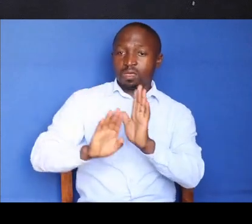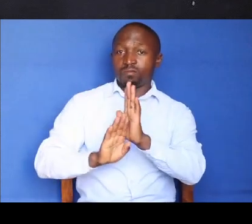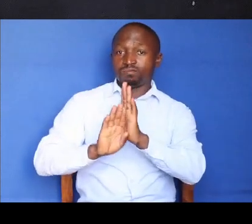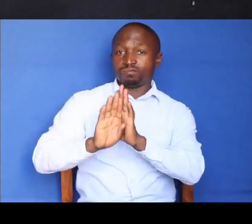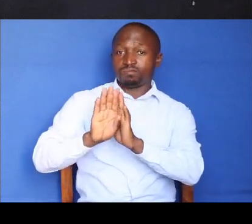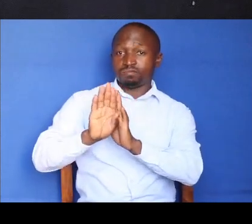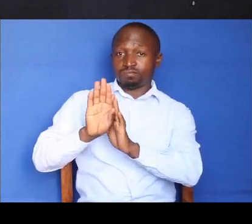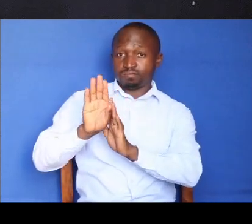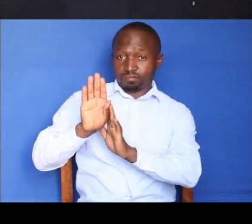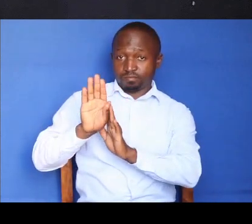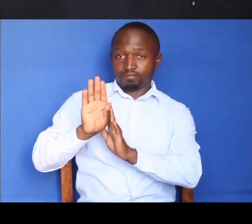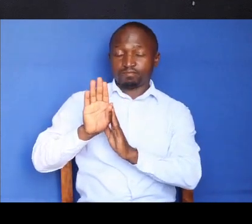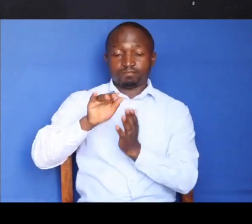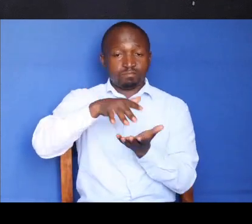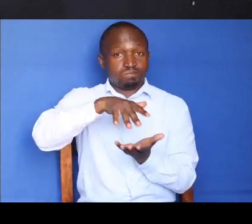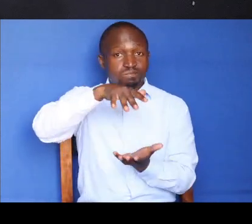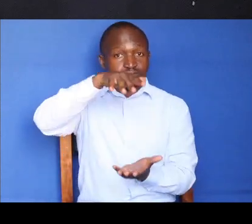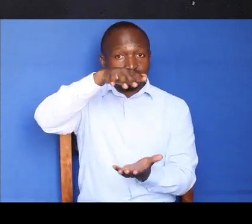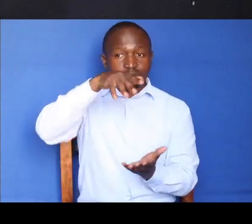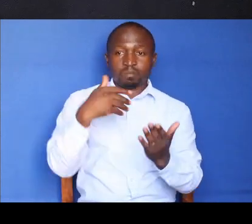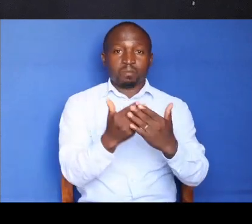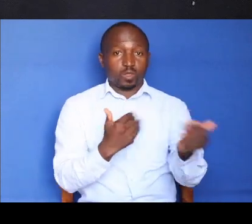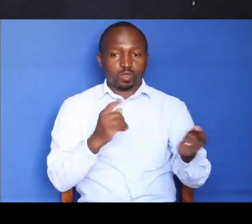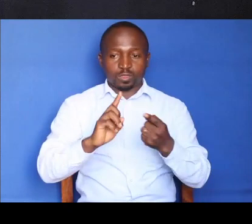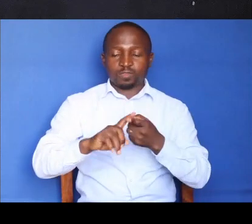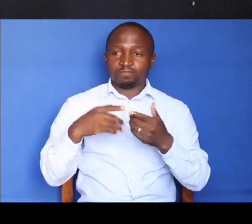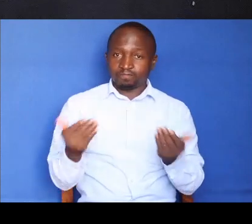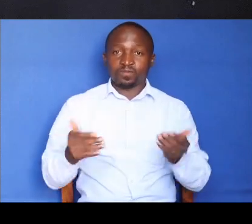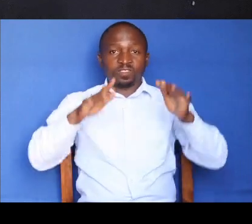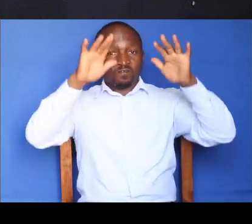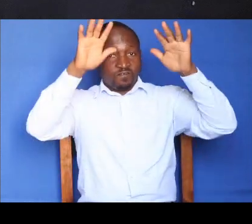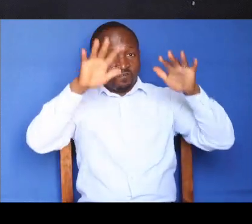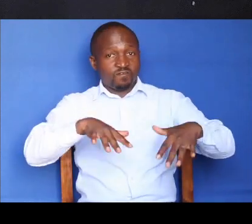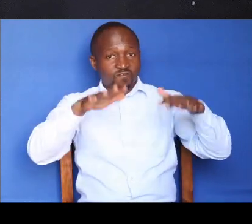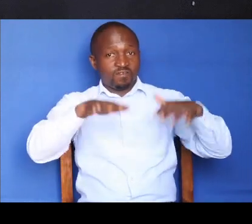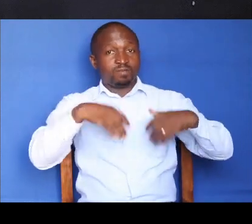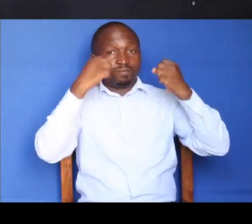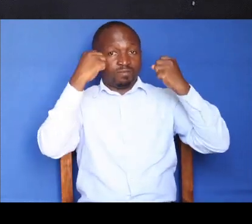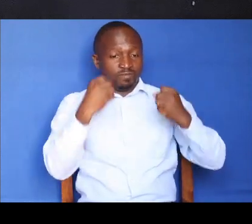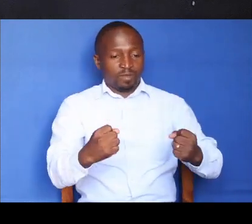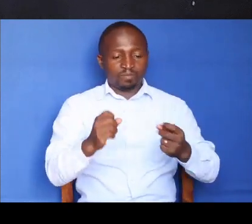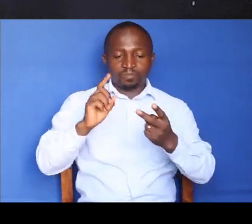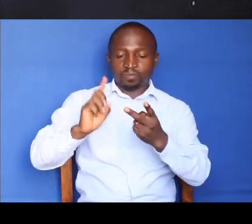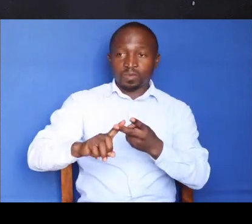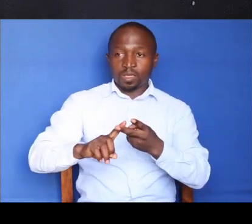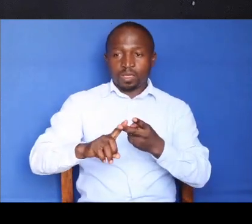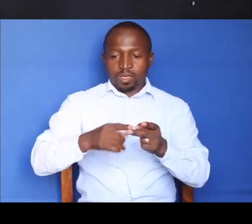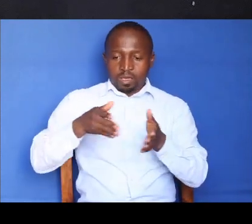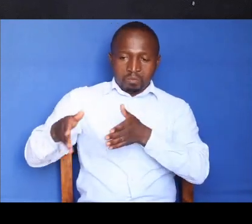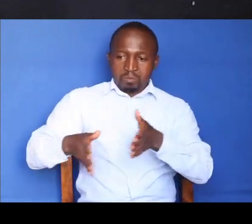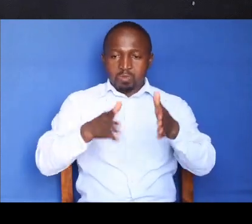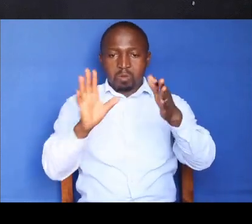increase because of occurrence of heavy rainfall. Sometimes river capture may make this.